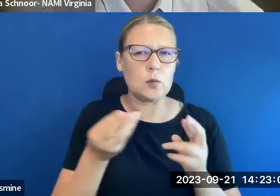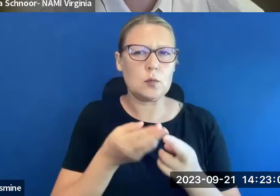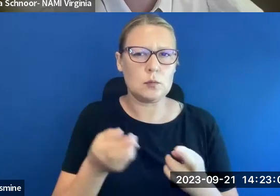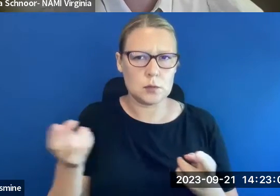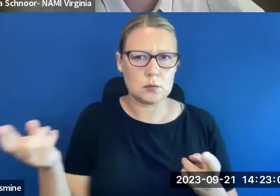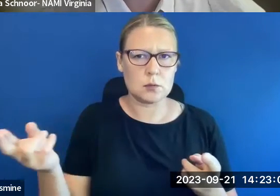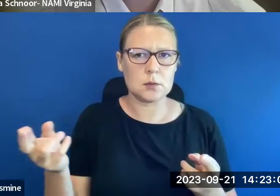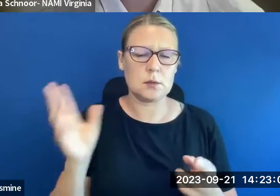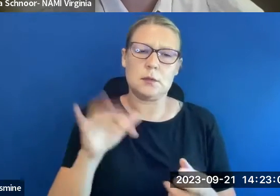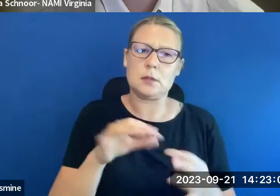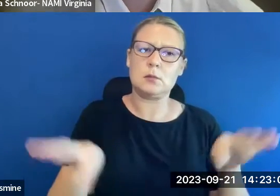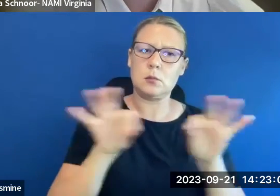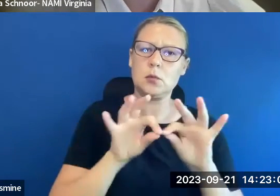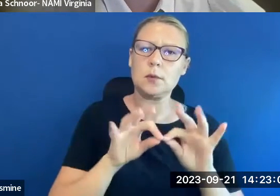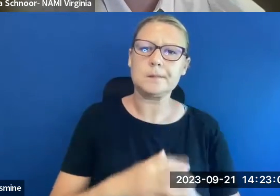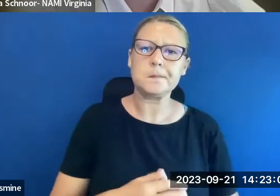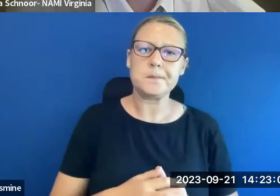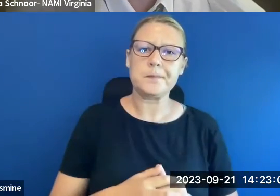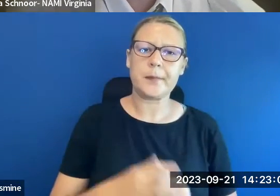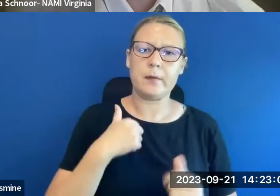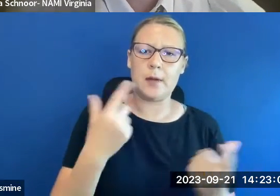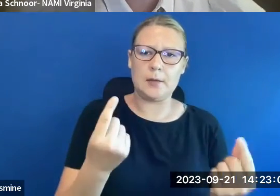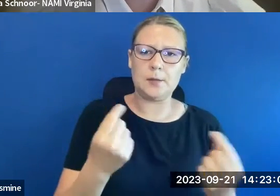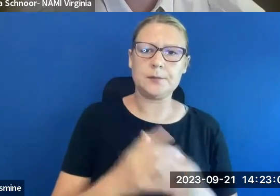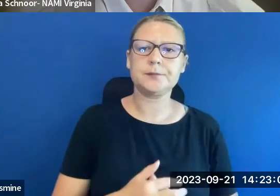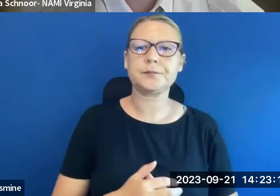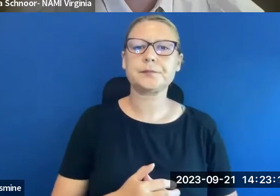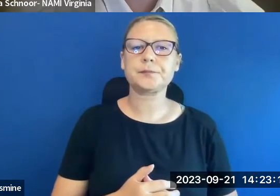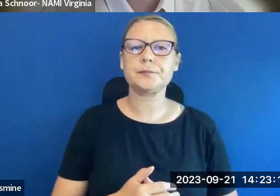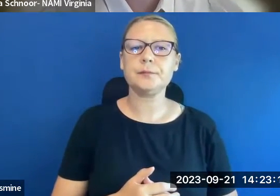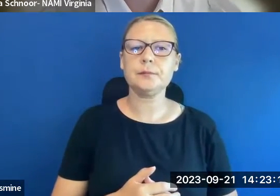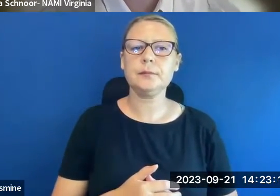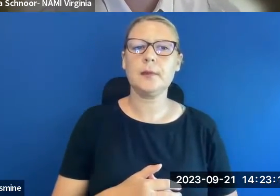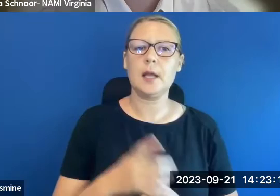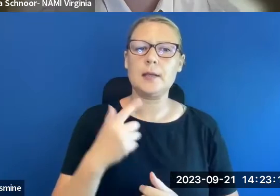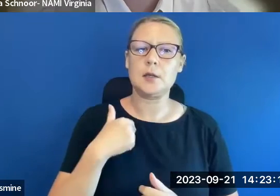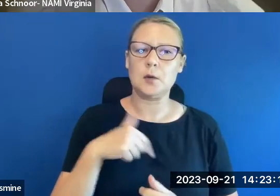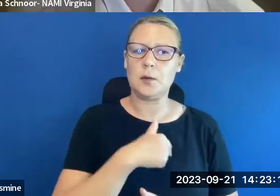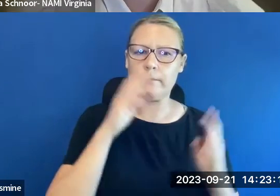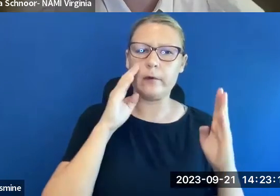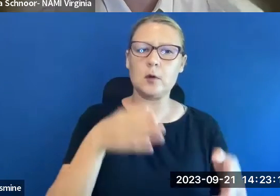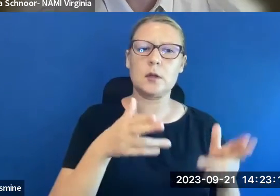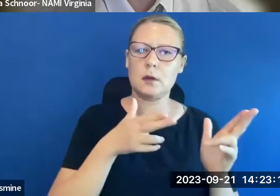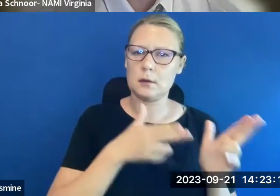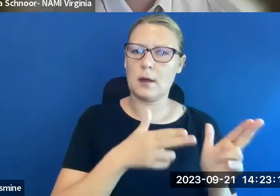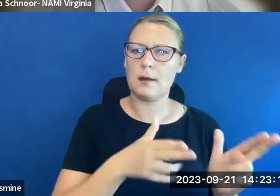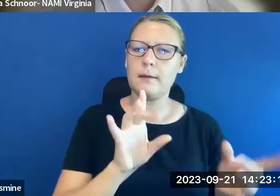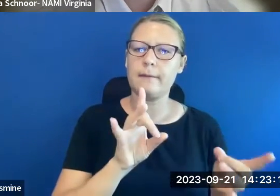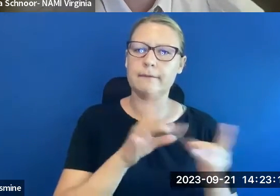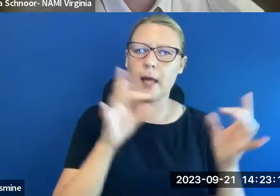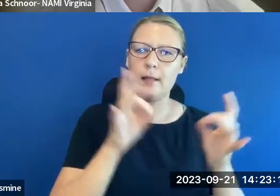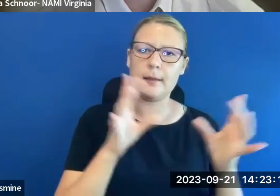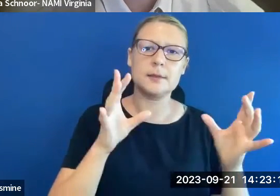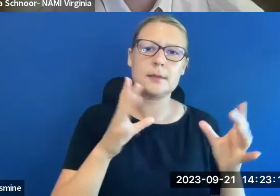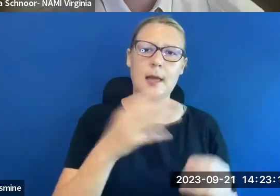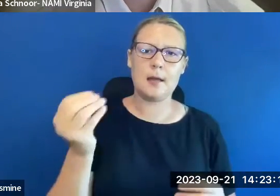I do, that do exist surrounding gun violence and the trauma that can result from gun violence. And